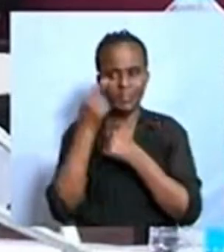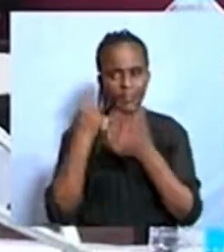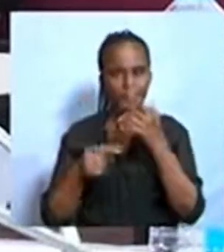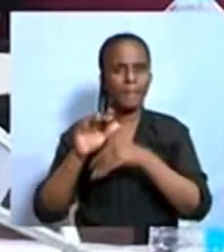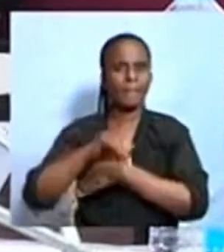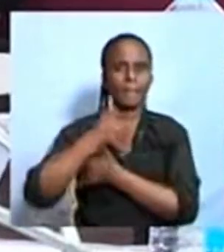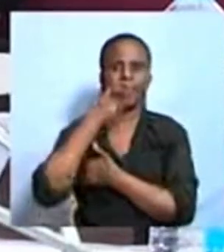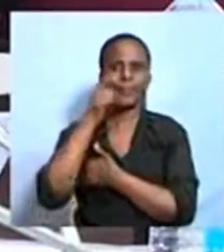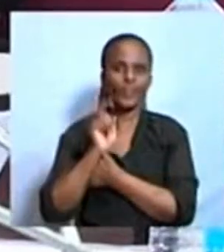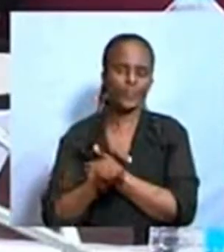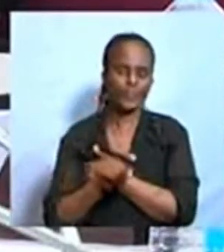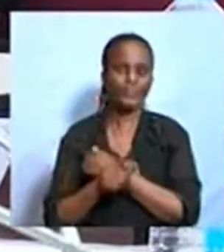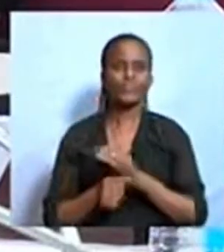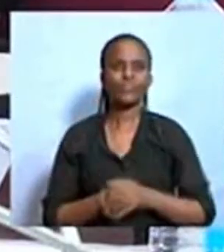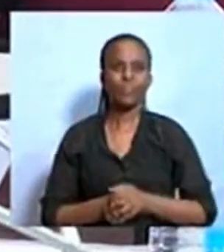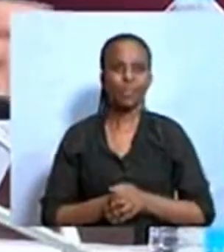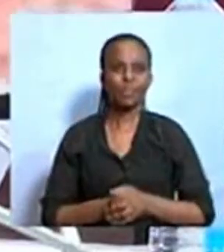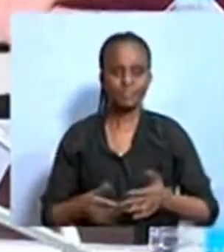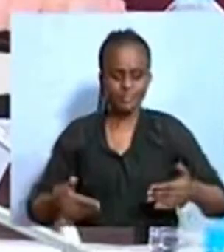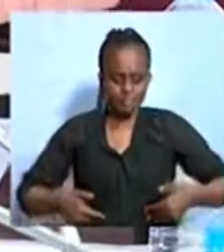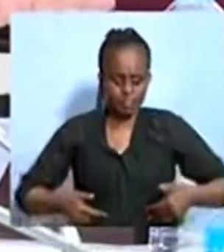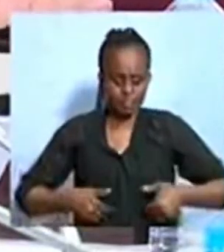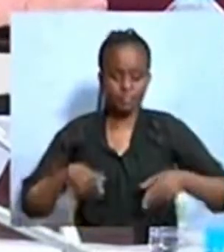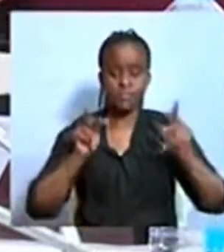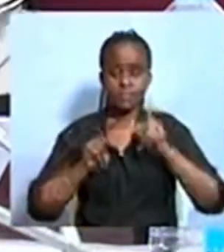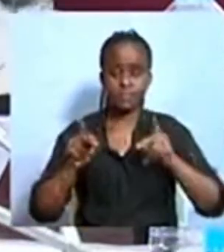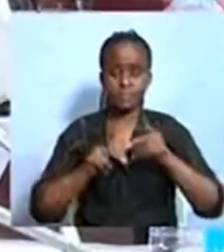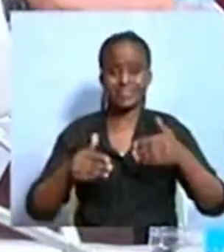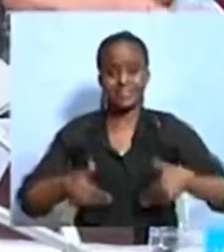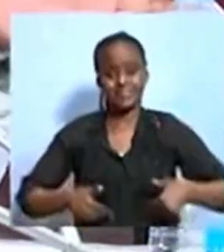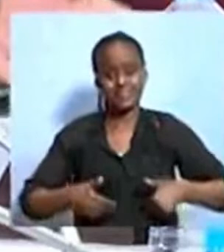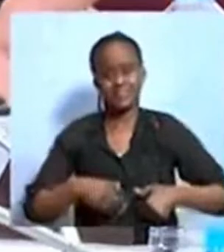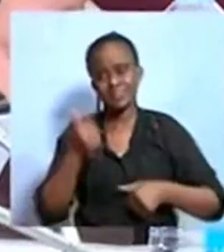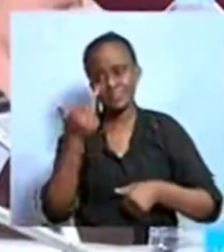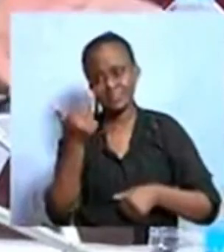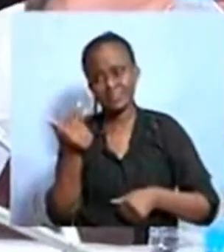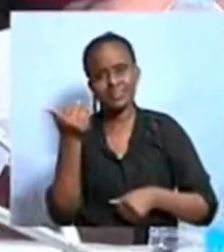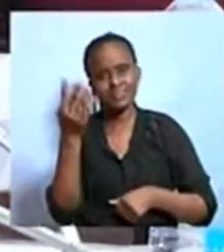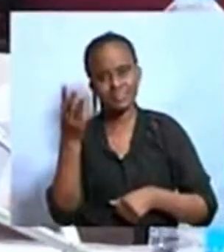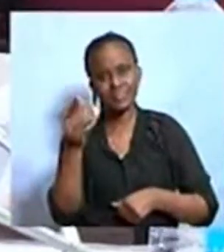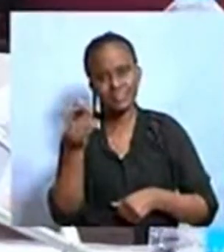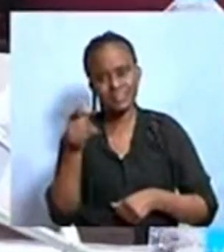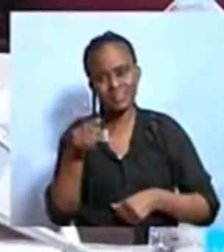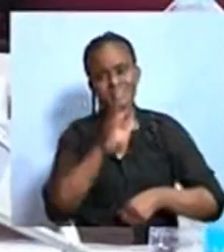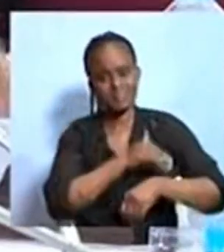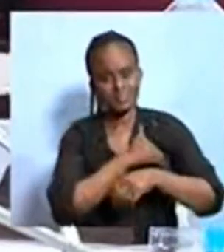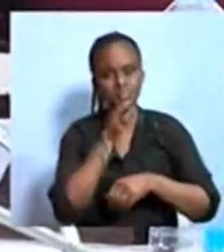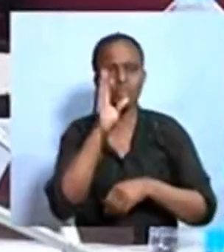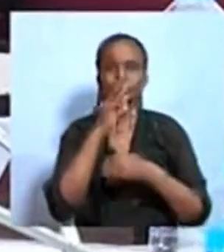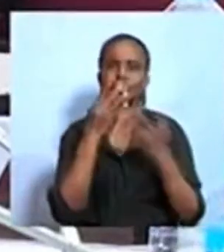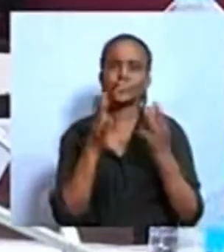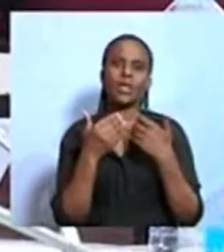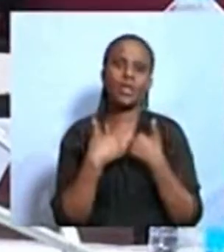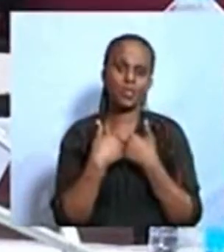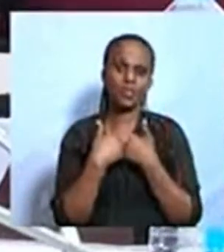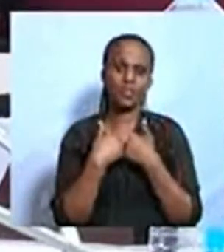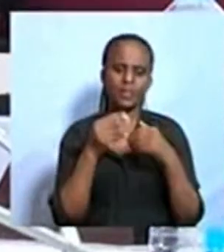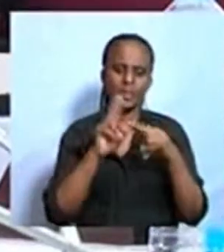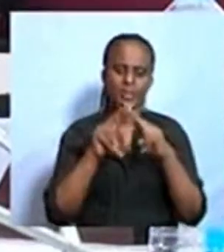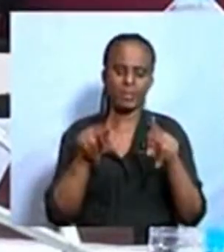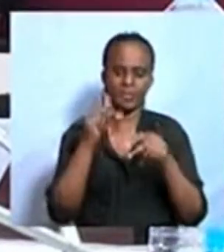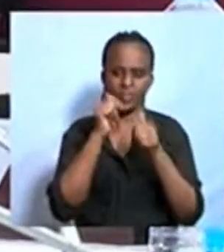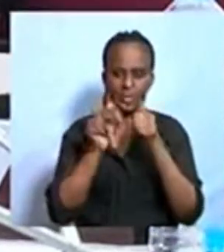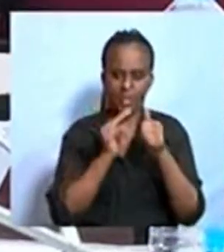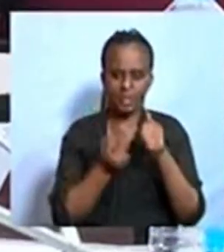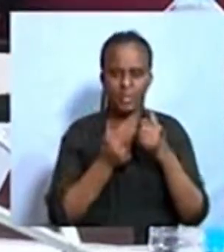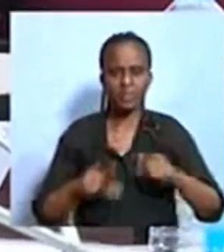married. And so young people as early as 13 and 14 have been pushed into early marriages. But Chair, because we also live